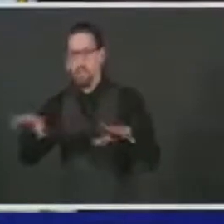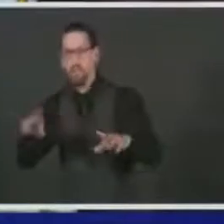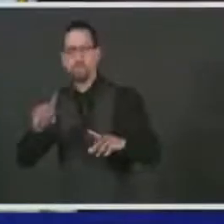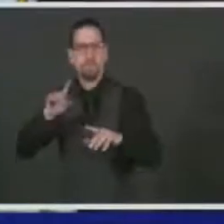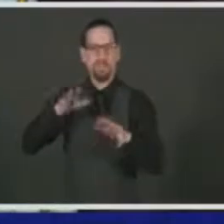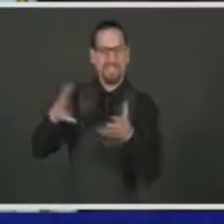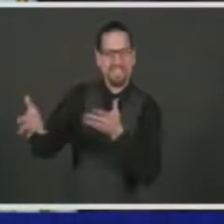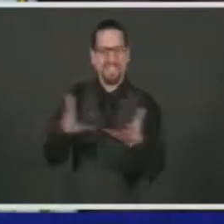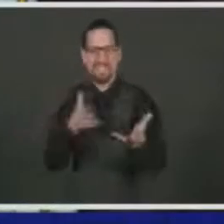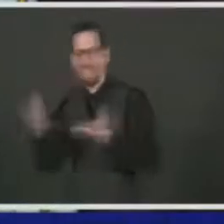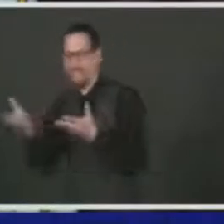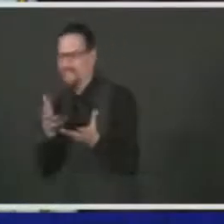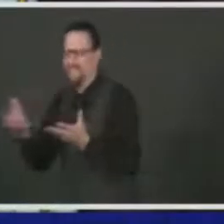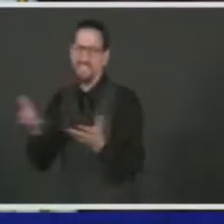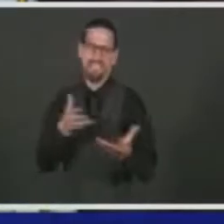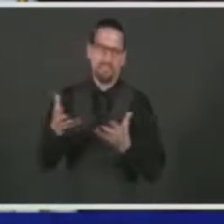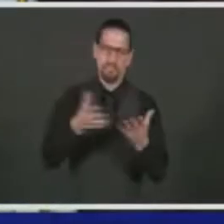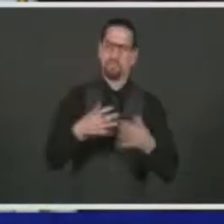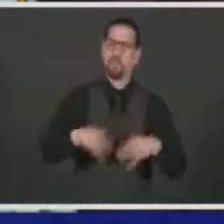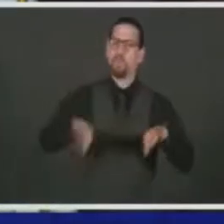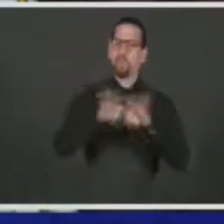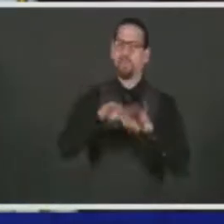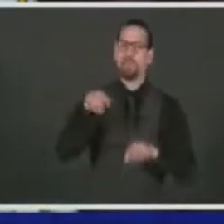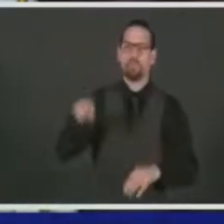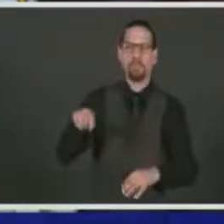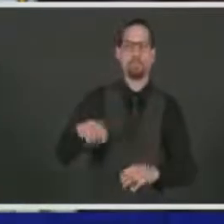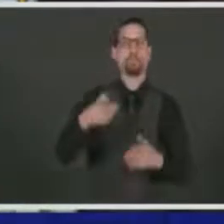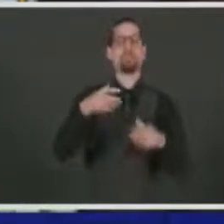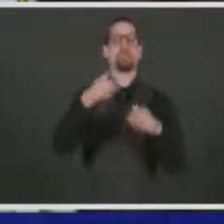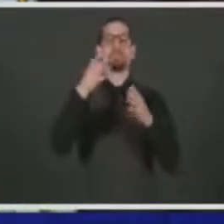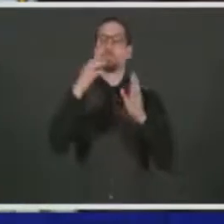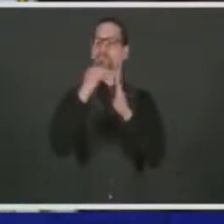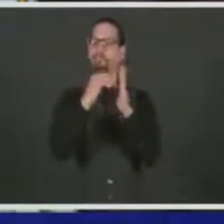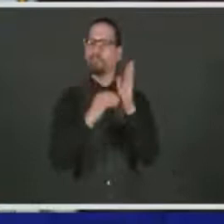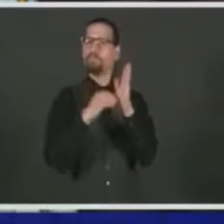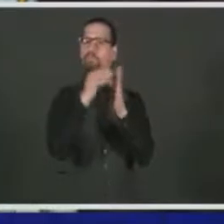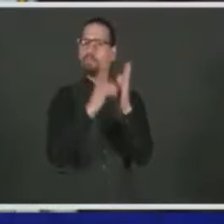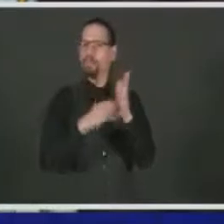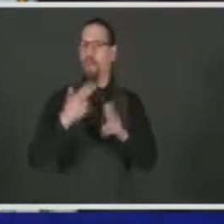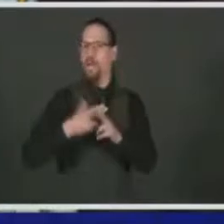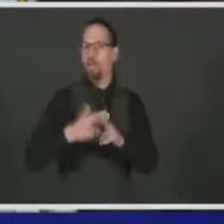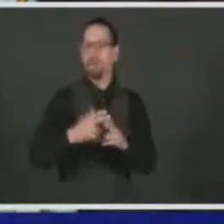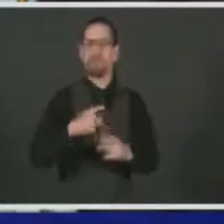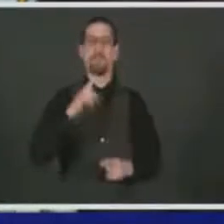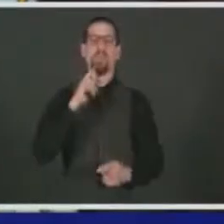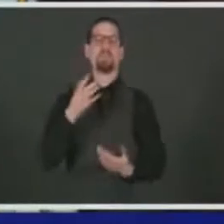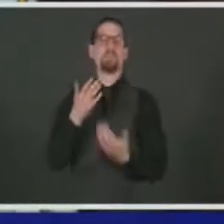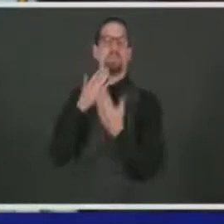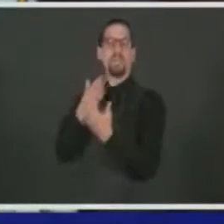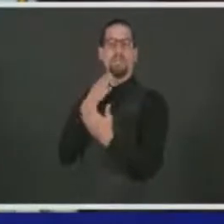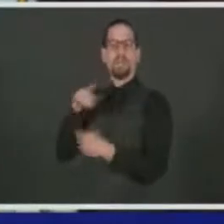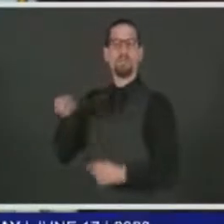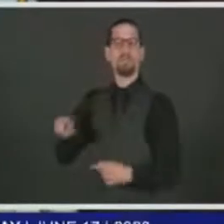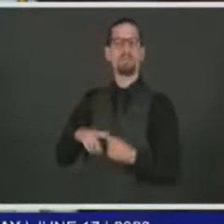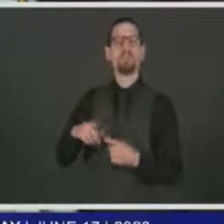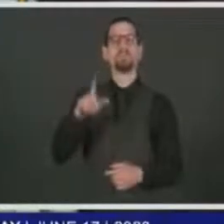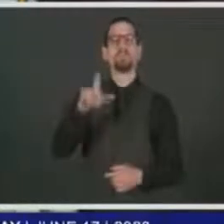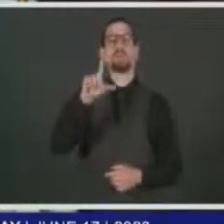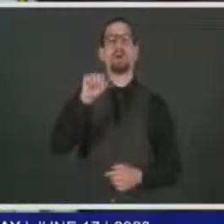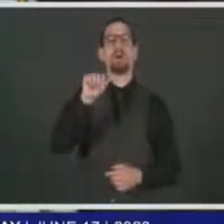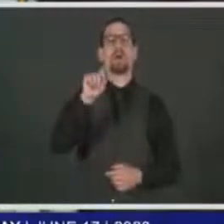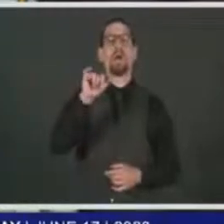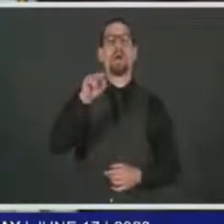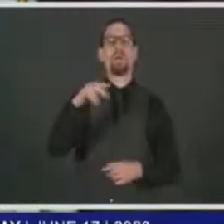And I want to give a big thank you to the Latino advisory group that I created months ago. They put